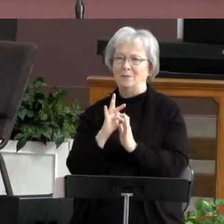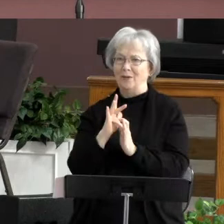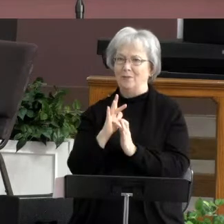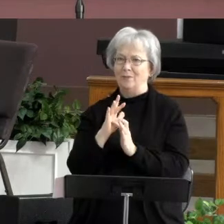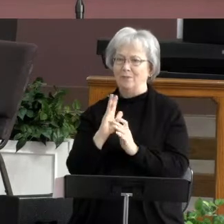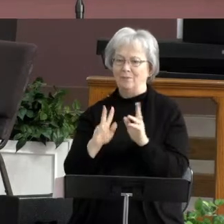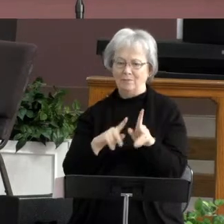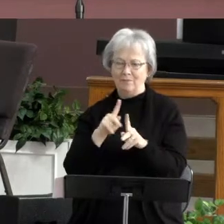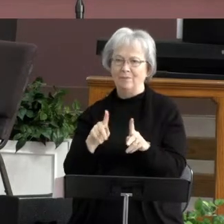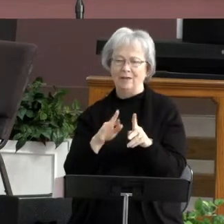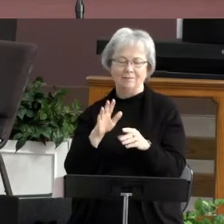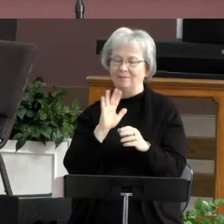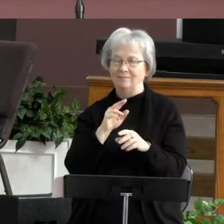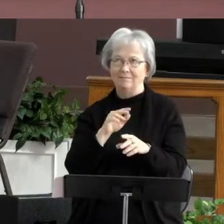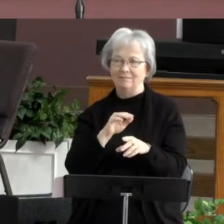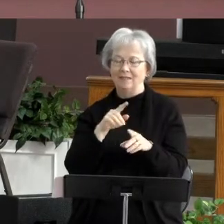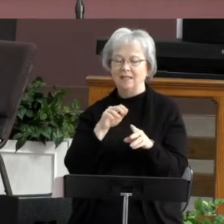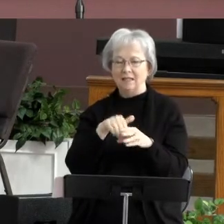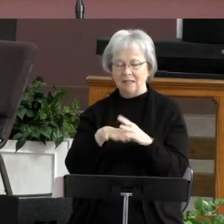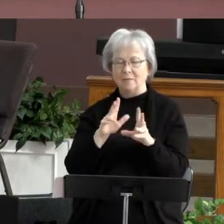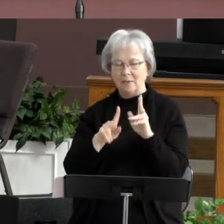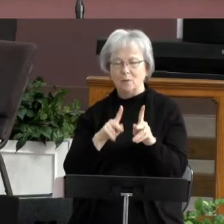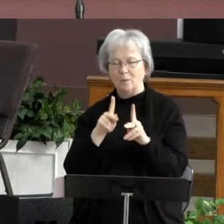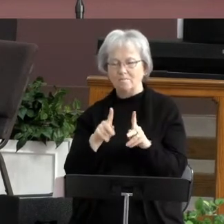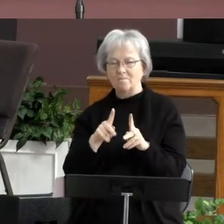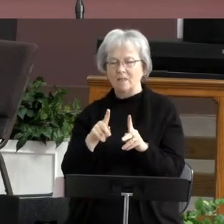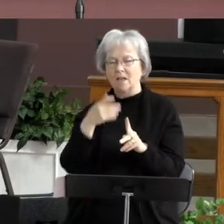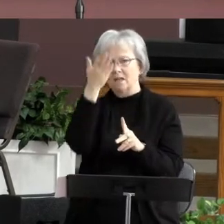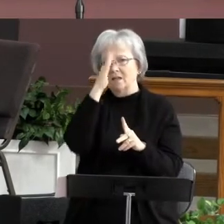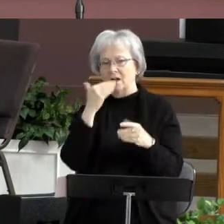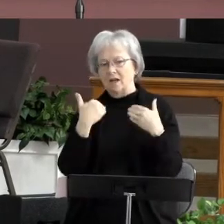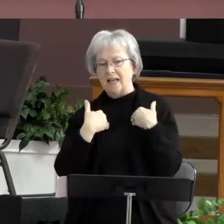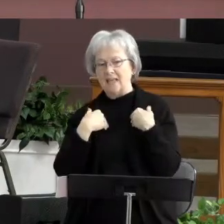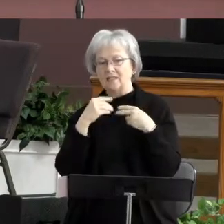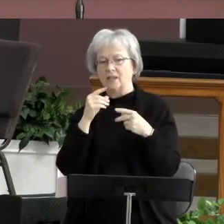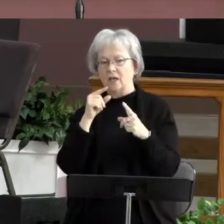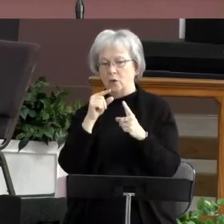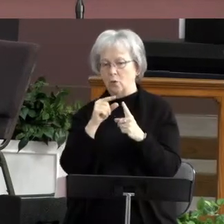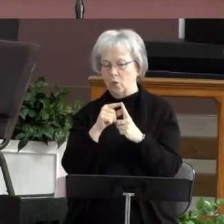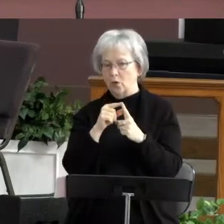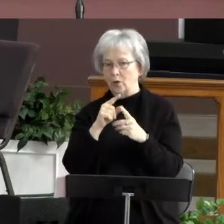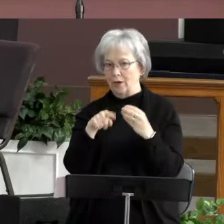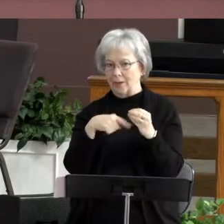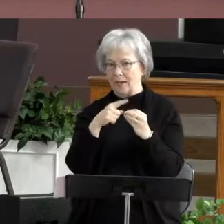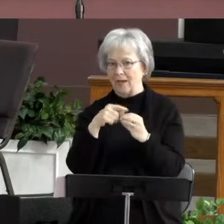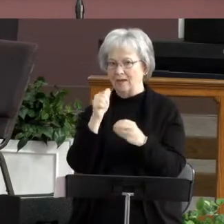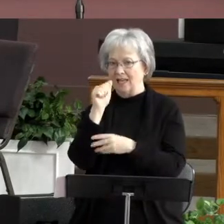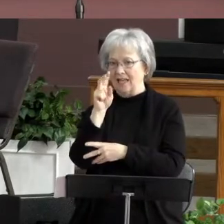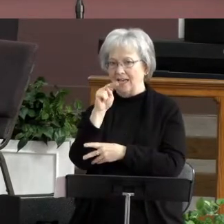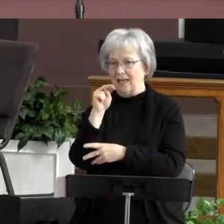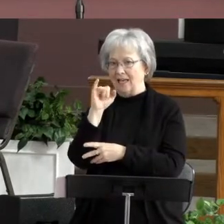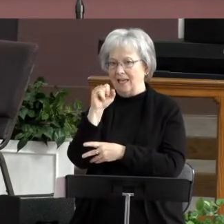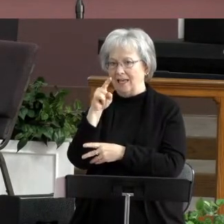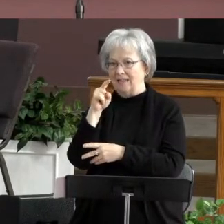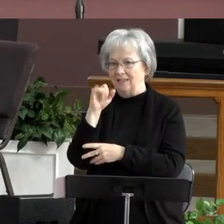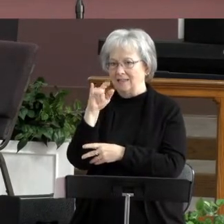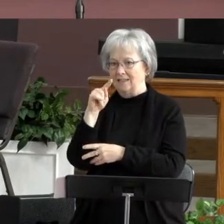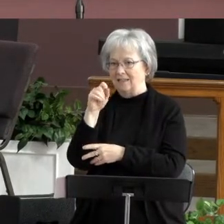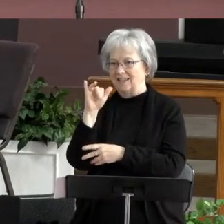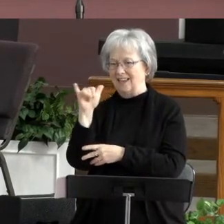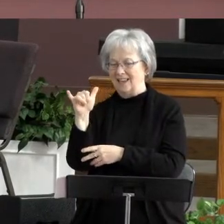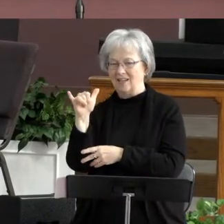This morning, God has a word for anxiety. Now, you may wonder if we really need to consider how to handle anxiety when it is so